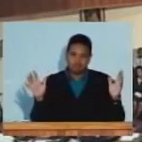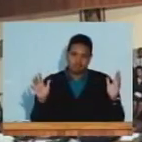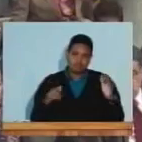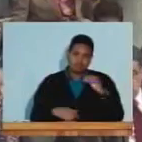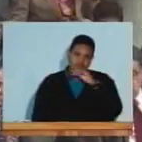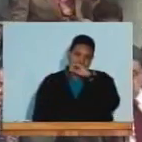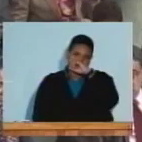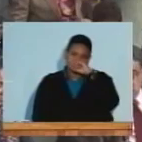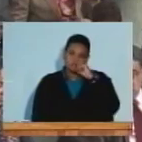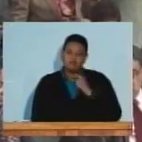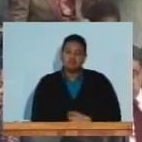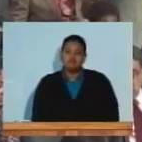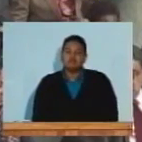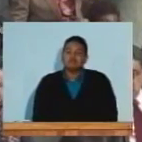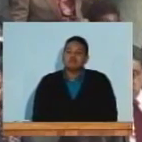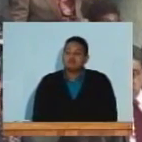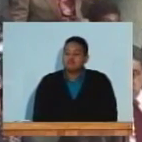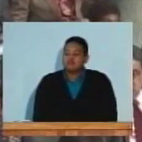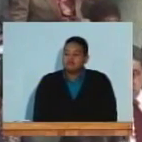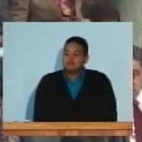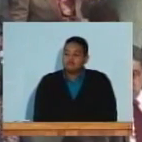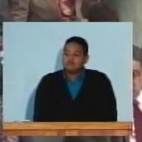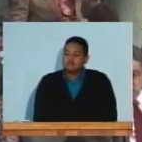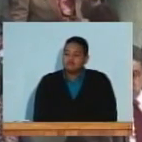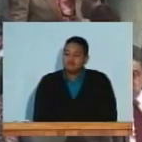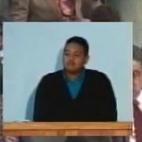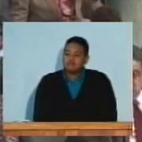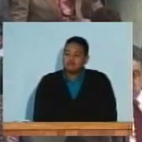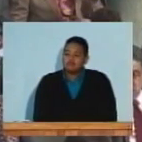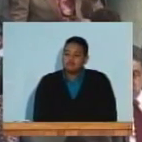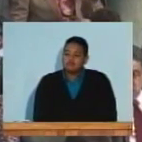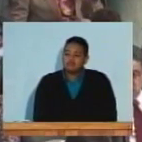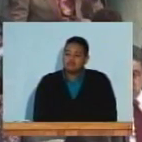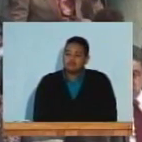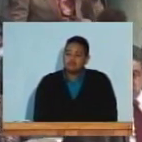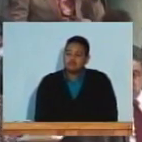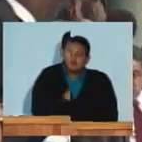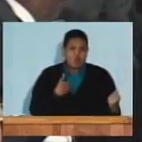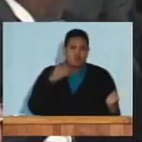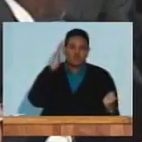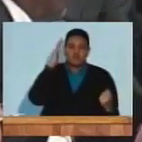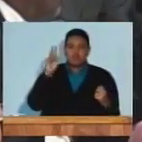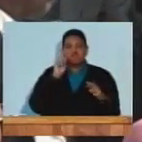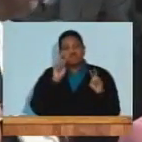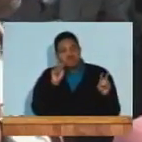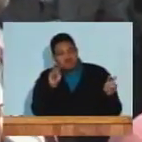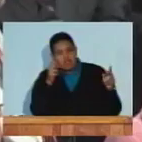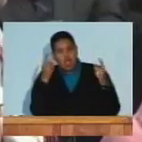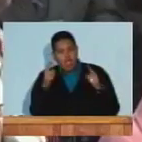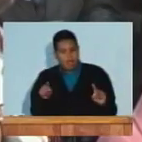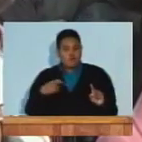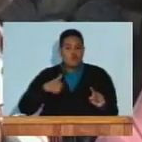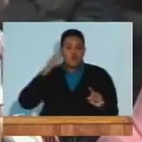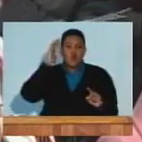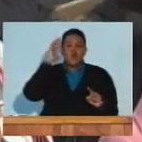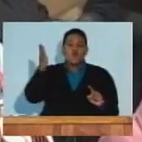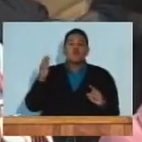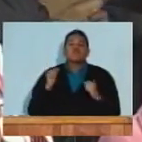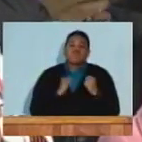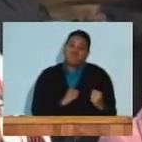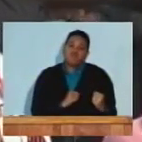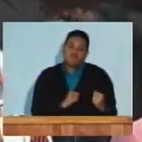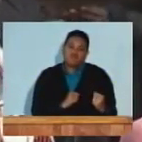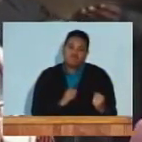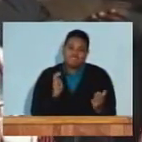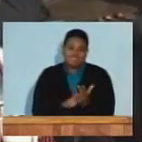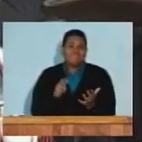also reached out to the opposition and called for cooperation and consensus to move Jamaica forward. Opposition leader Portia Simpson-Miller said